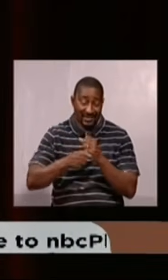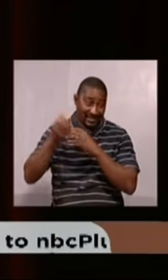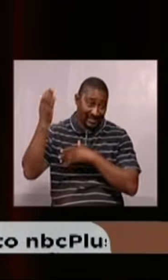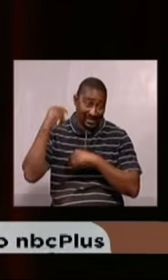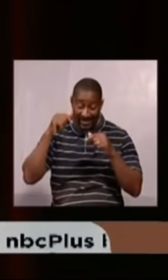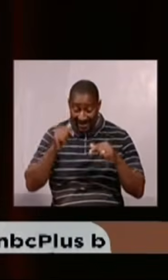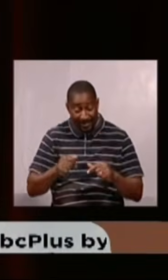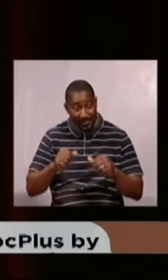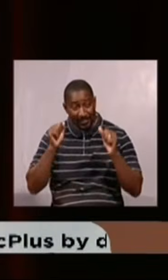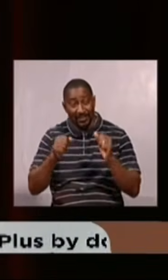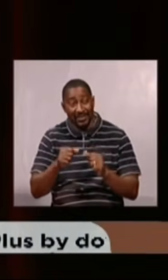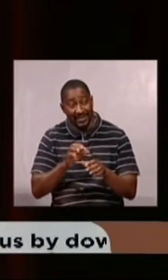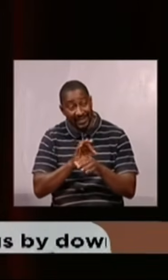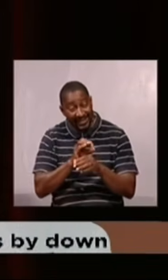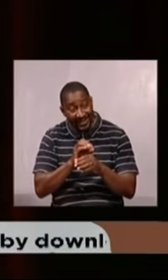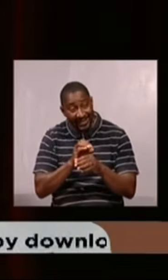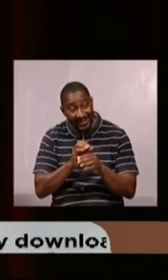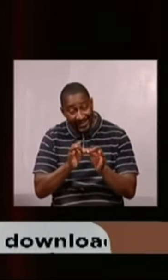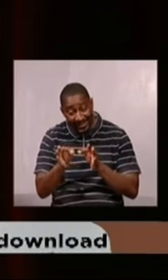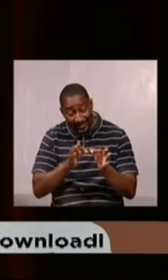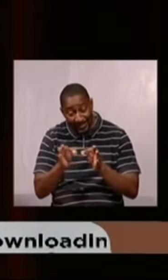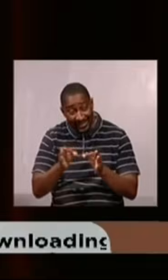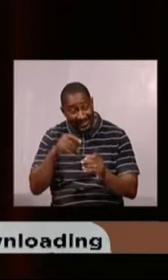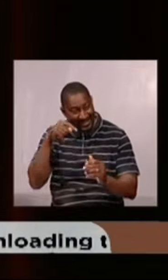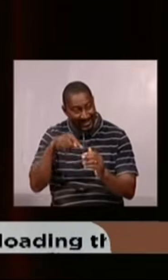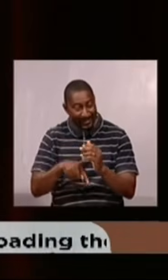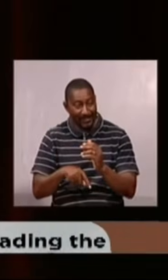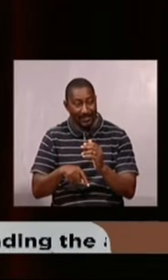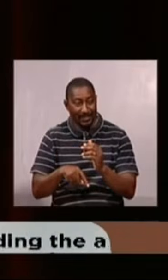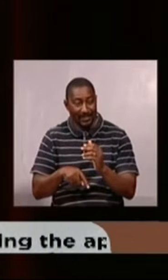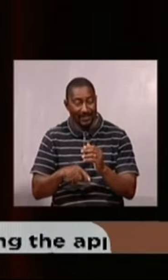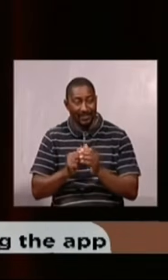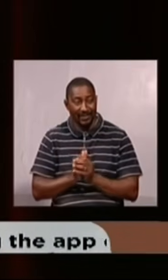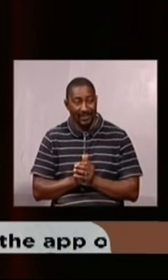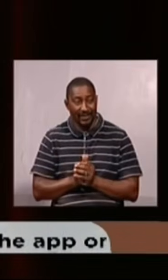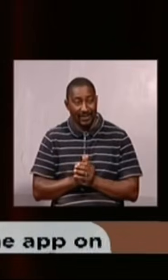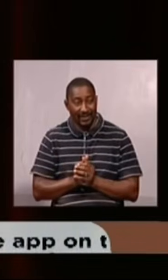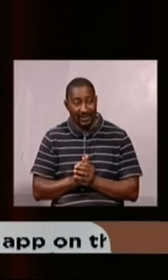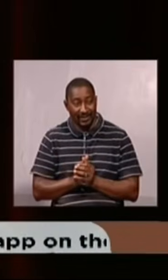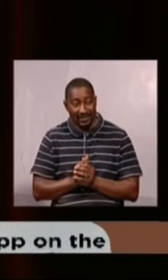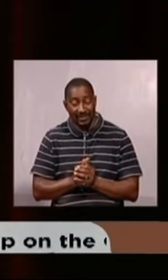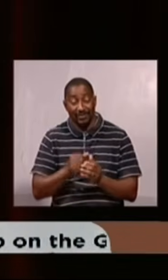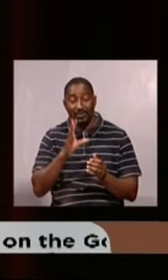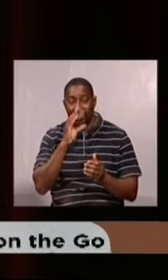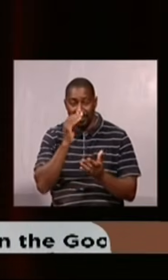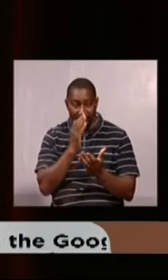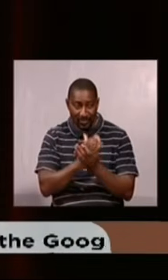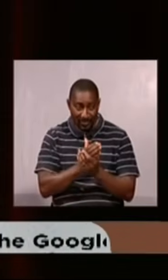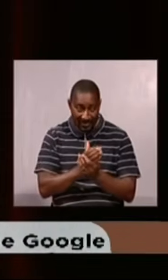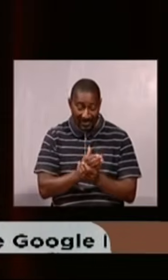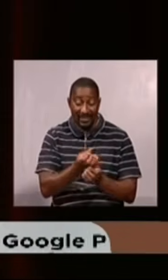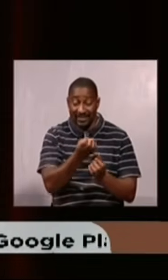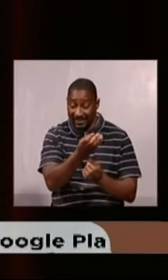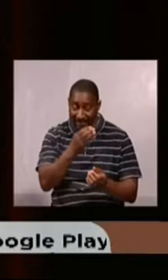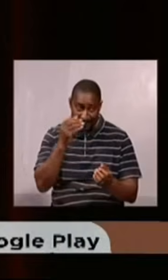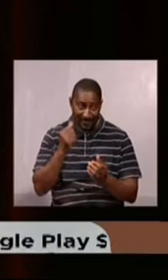me, Graham. I just can't put my X, on these different colors because I have promoted it. It's about being genuine about what you're giving, and people need